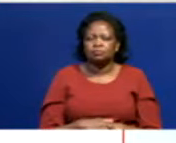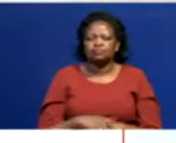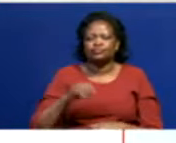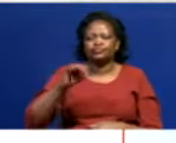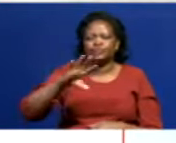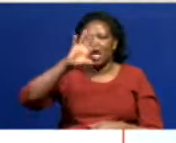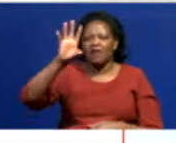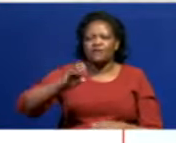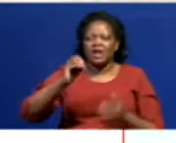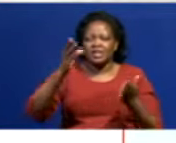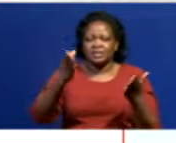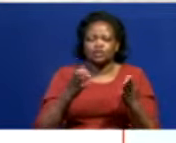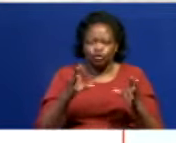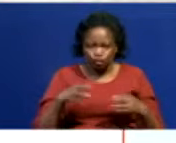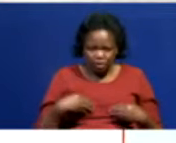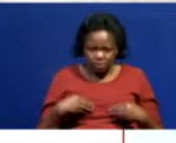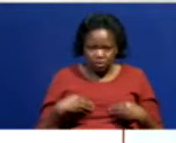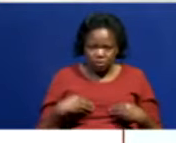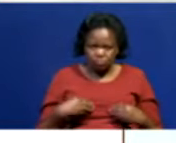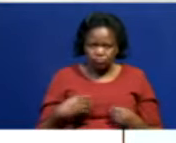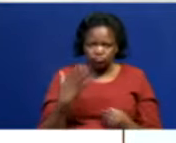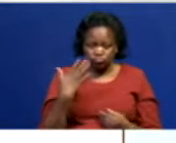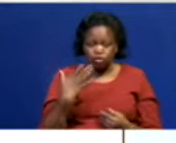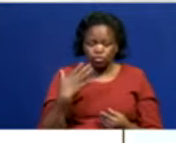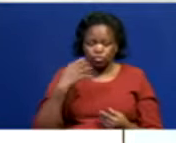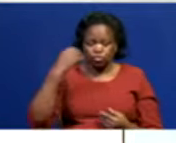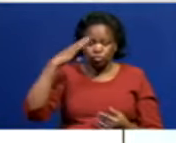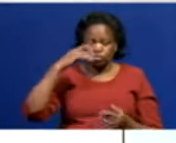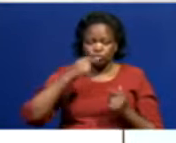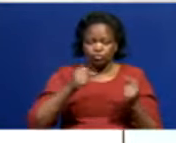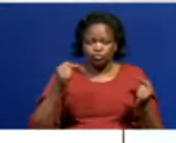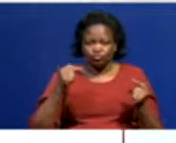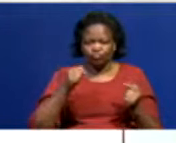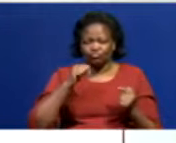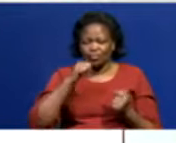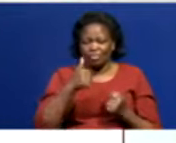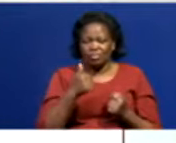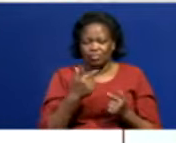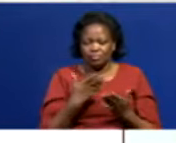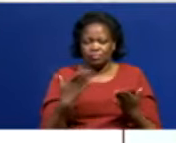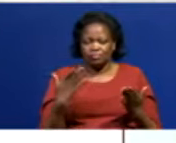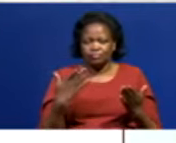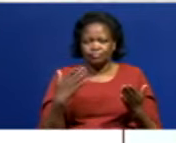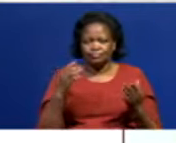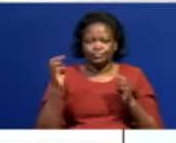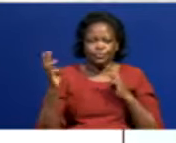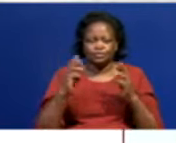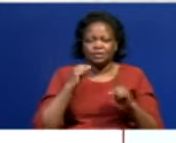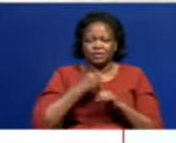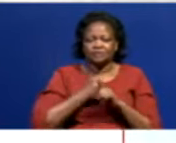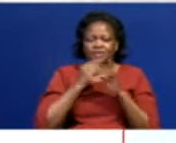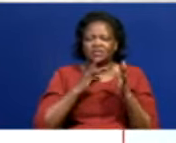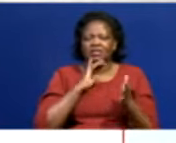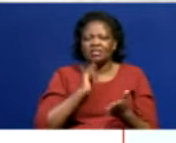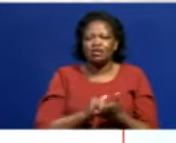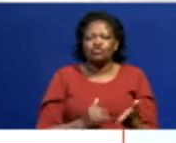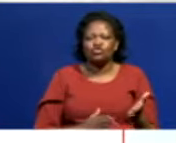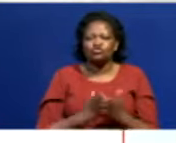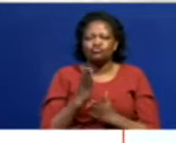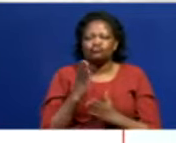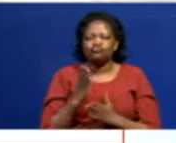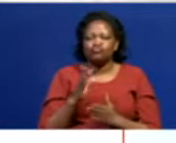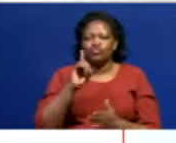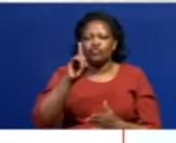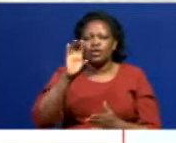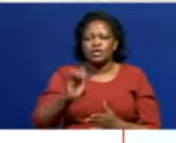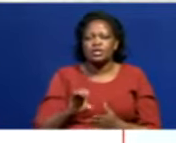Africa needs to embrace green energy as opposed to fossil fuel. Climate activists say that through decarbonization